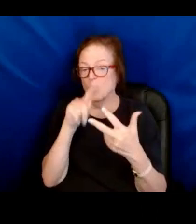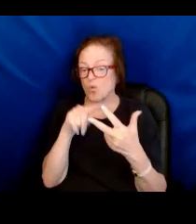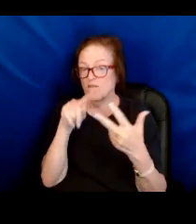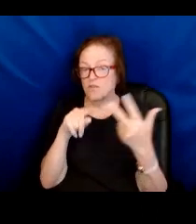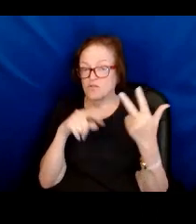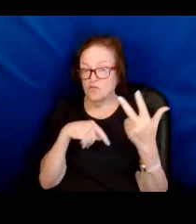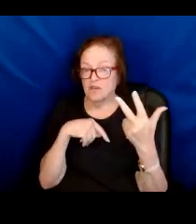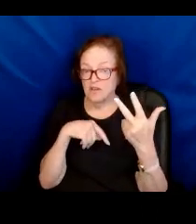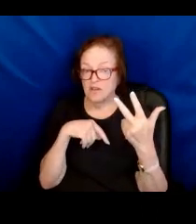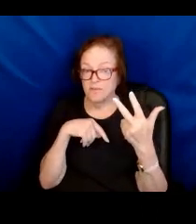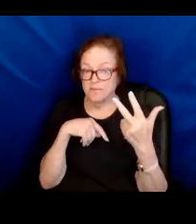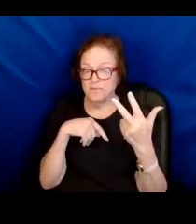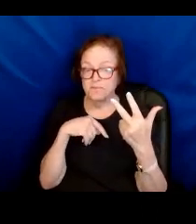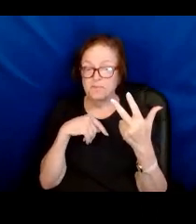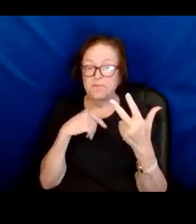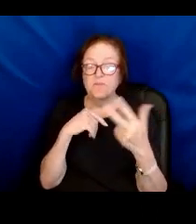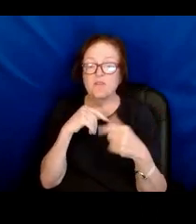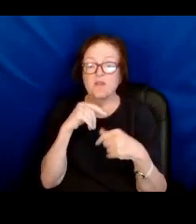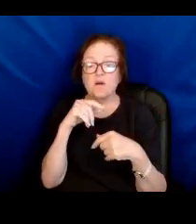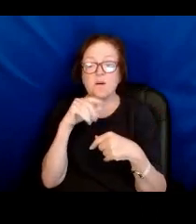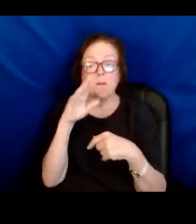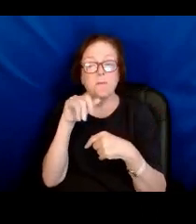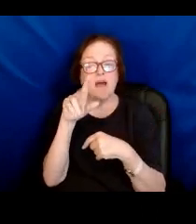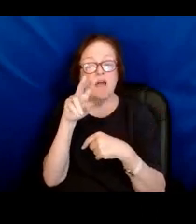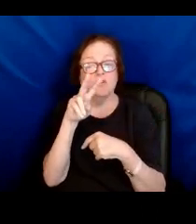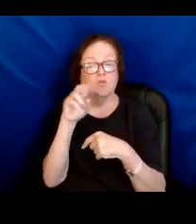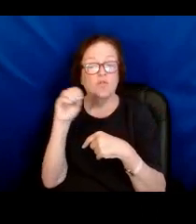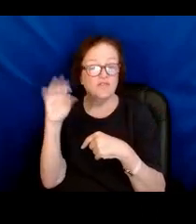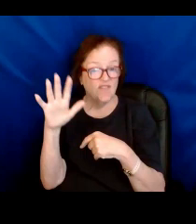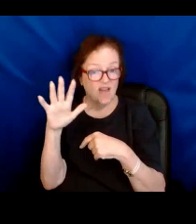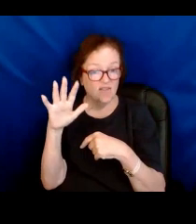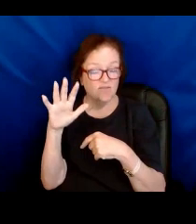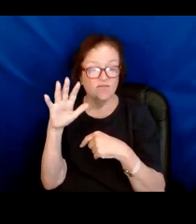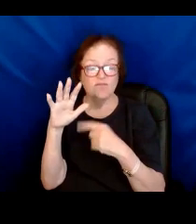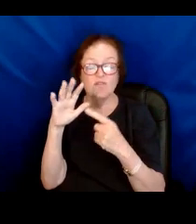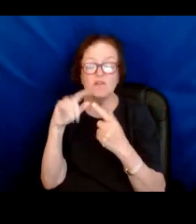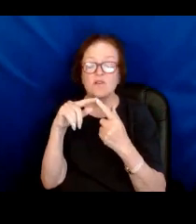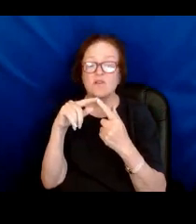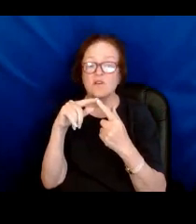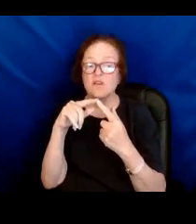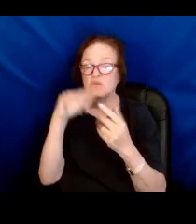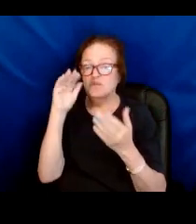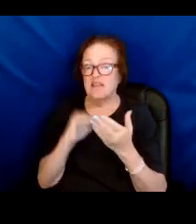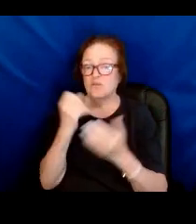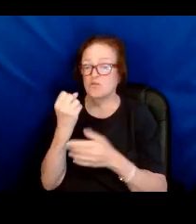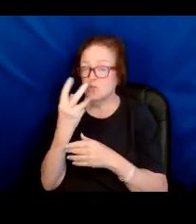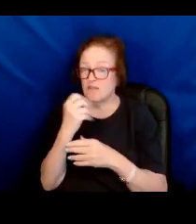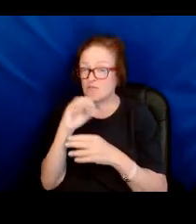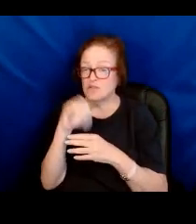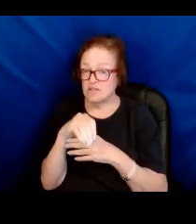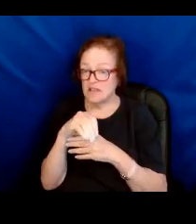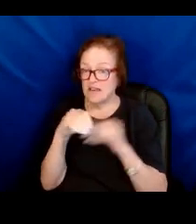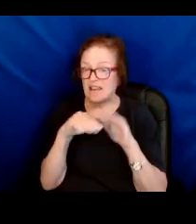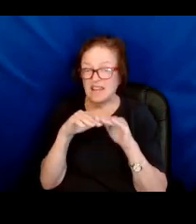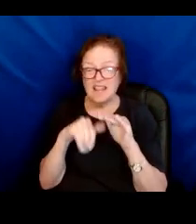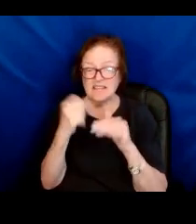groups. And by 2005, they were down to 12% and less than 12,000